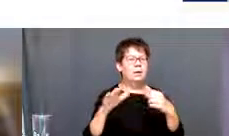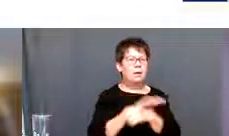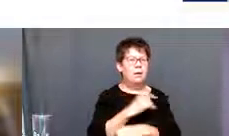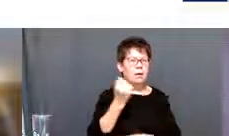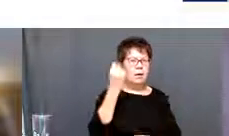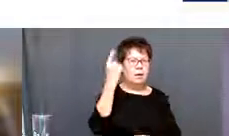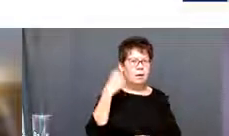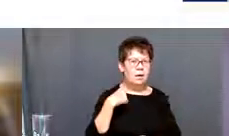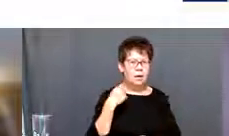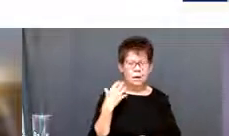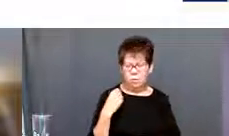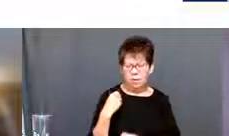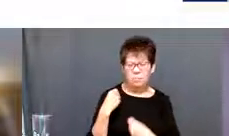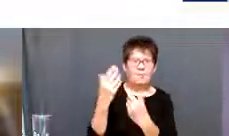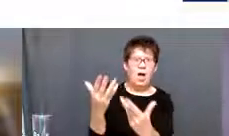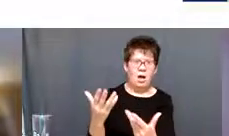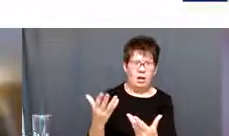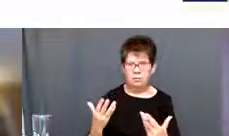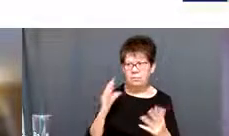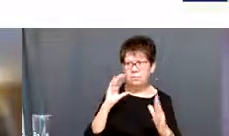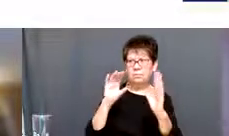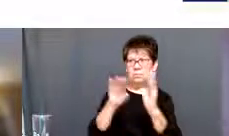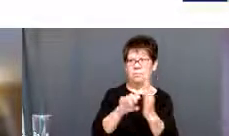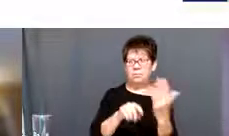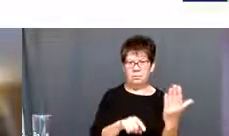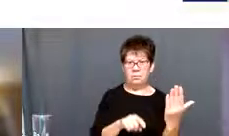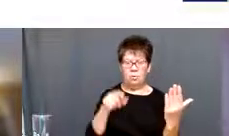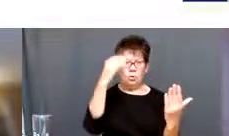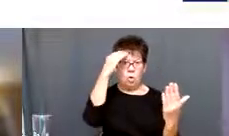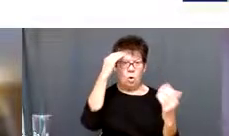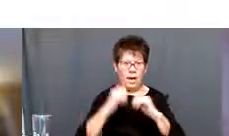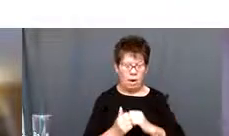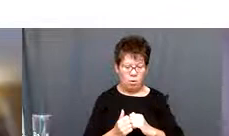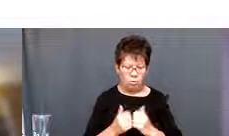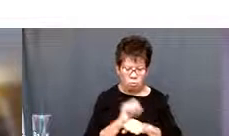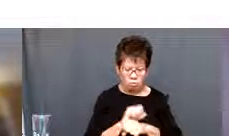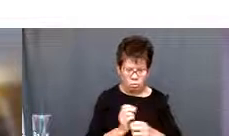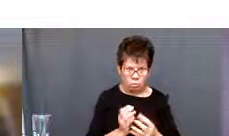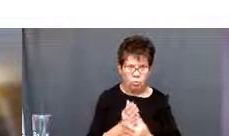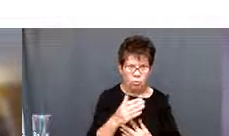really can understand how to navigate this process.